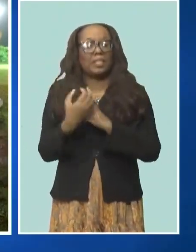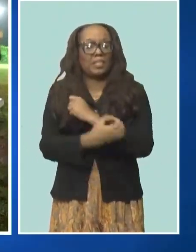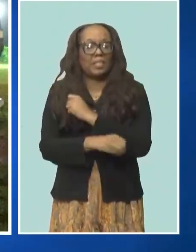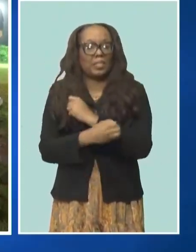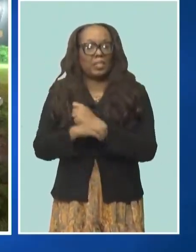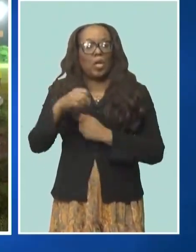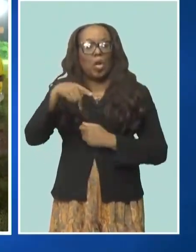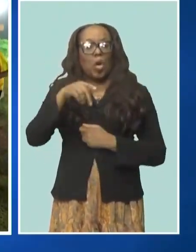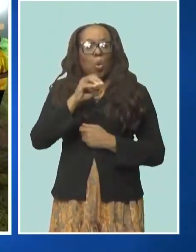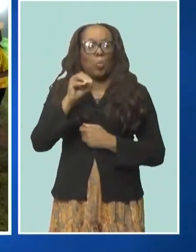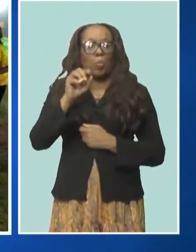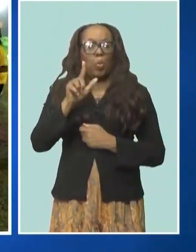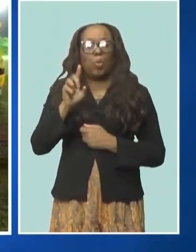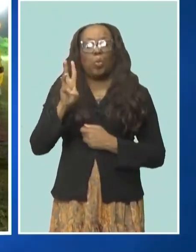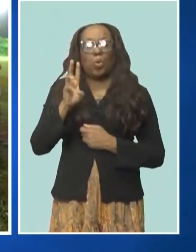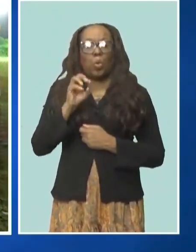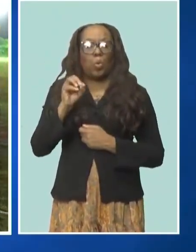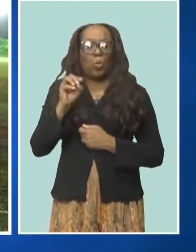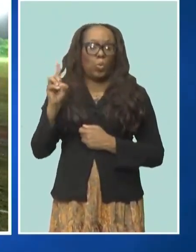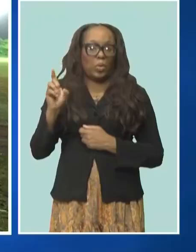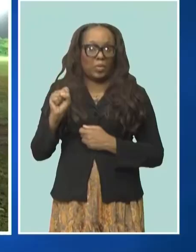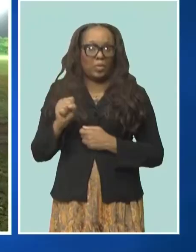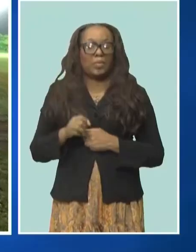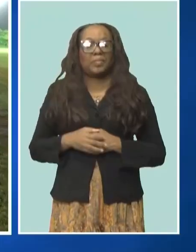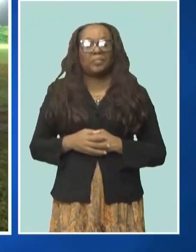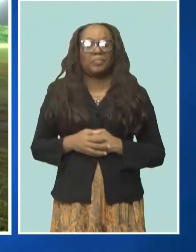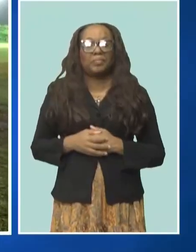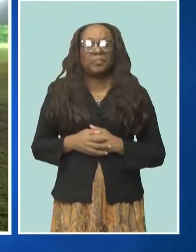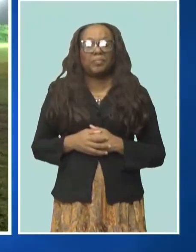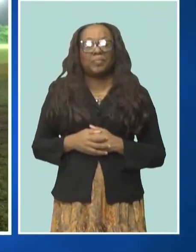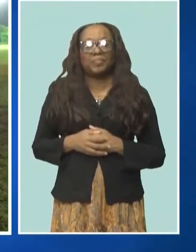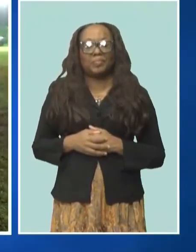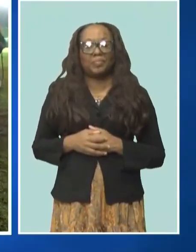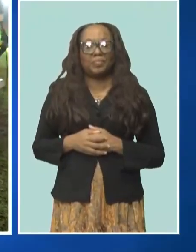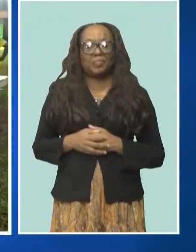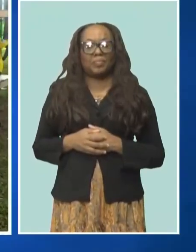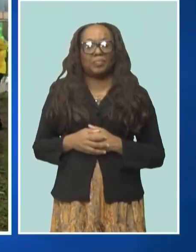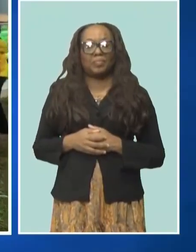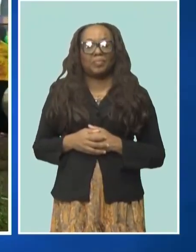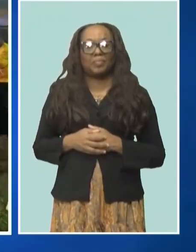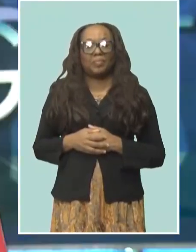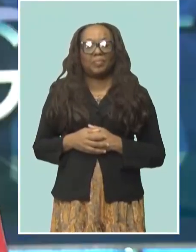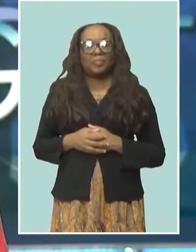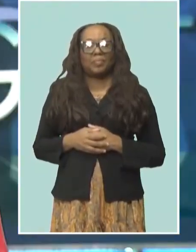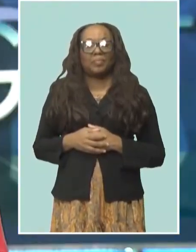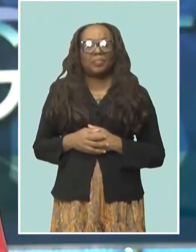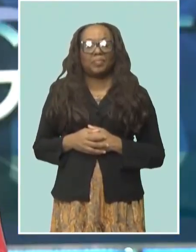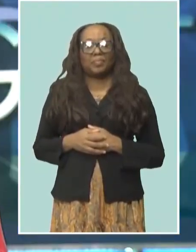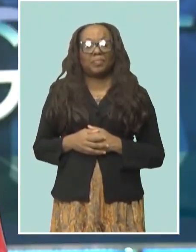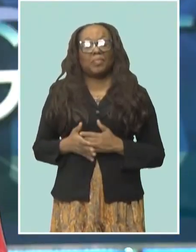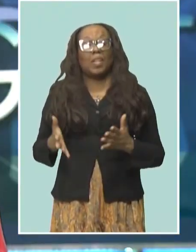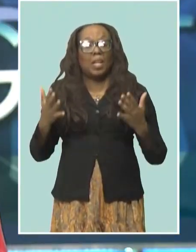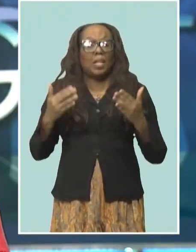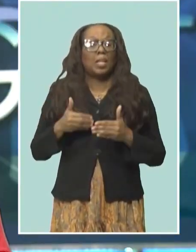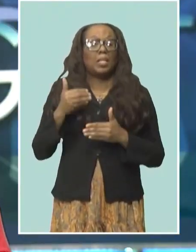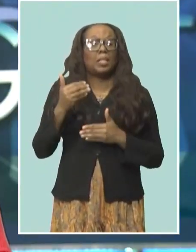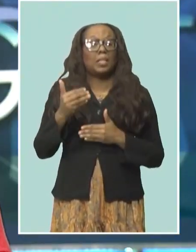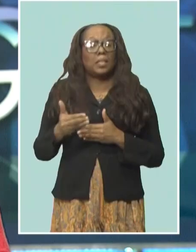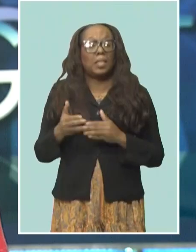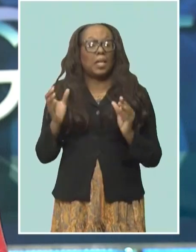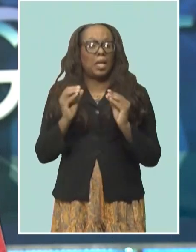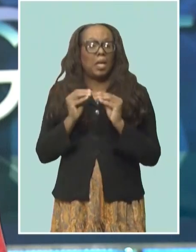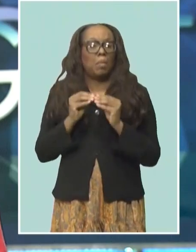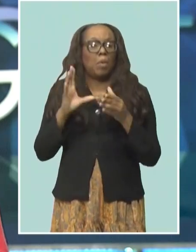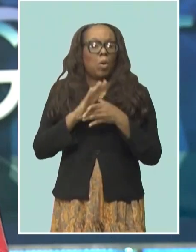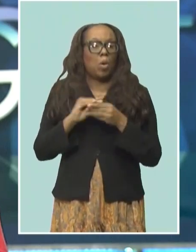that parish. Rachel Agard, CBC News. Thank you so much, Rachel. Looks like a great